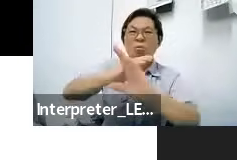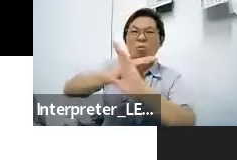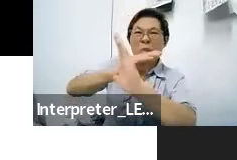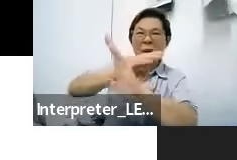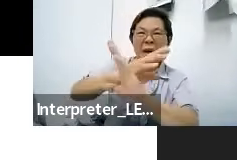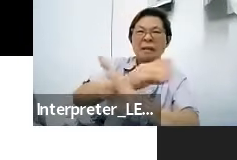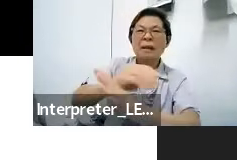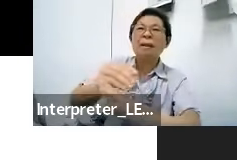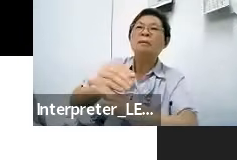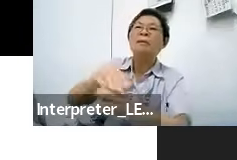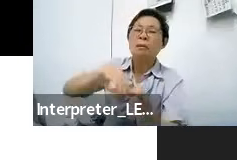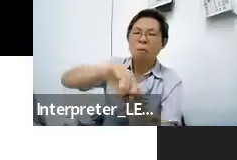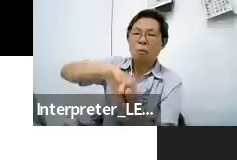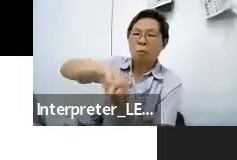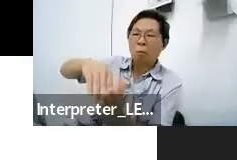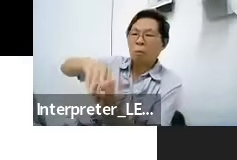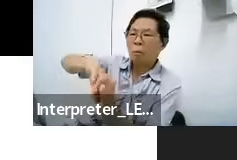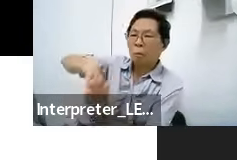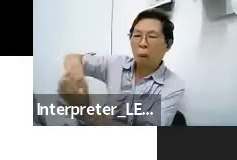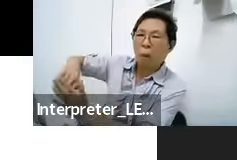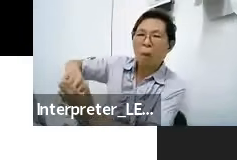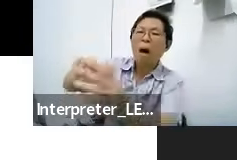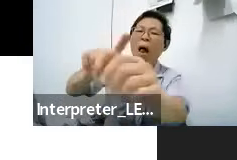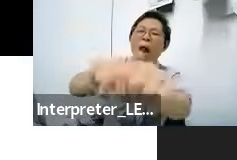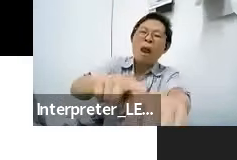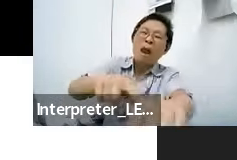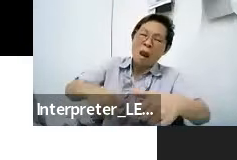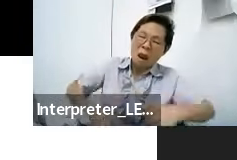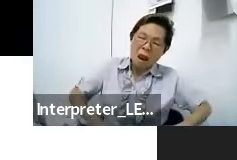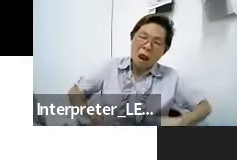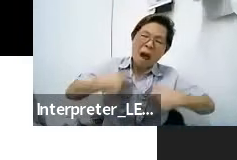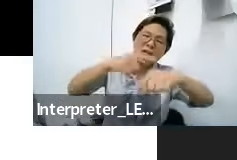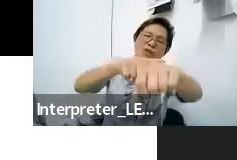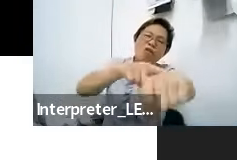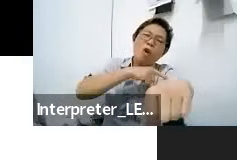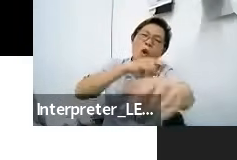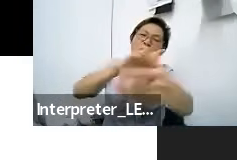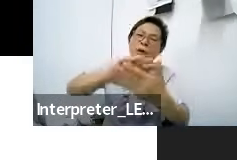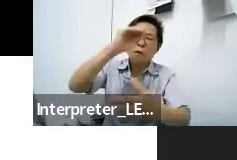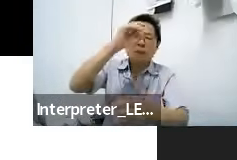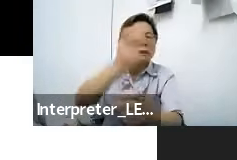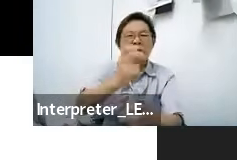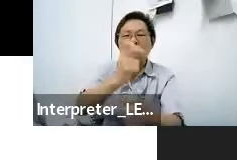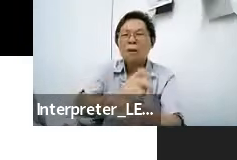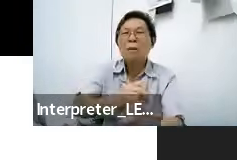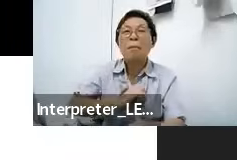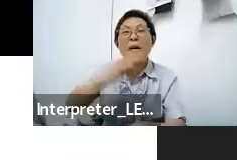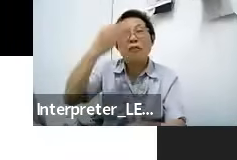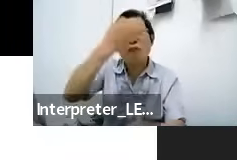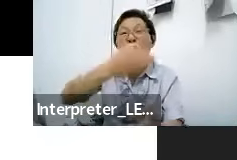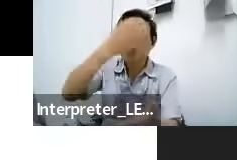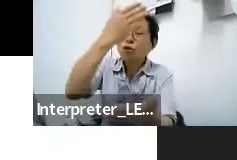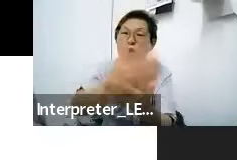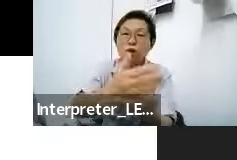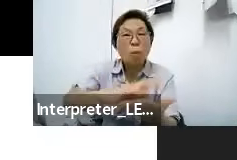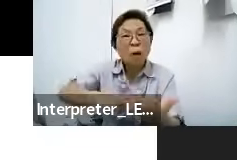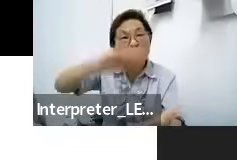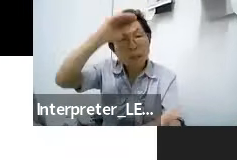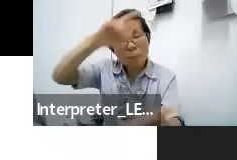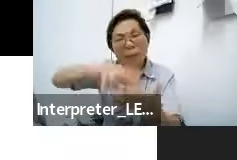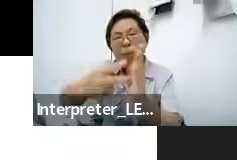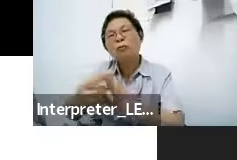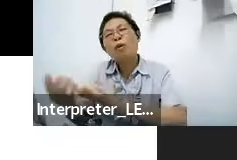Lifelong learning. This is critical. My philosophy is that the only time you stop learning is when you stop breathing. We